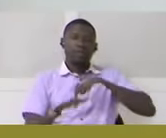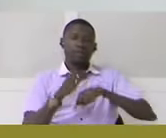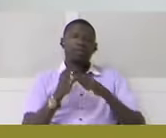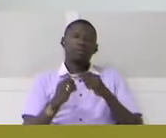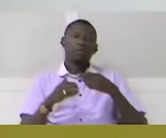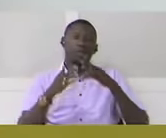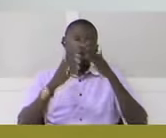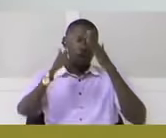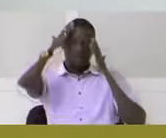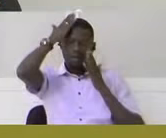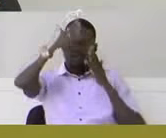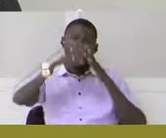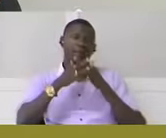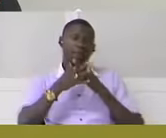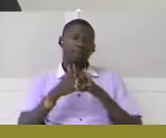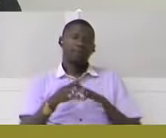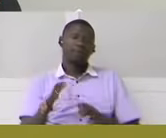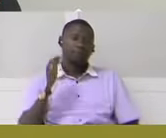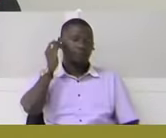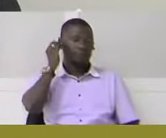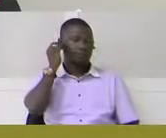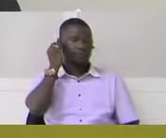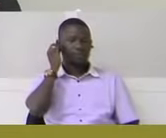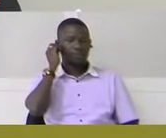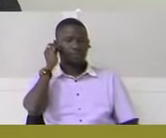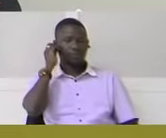kundaro. What about the second victim?